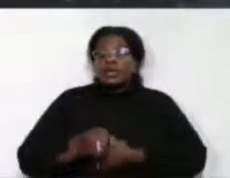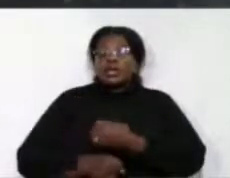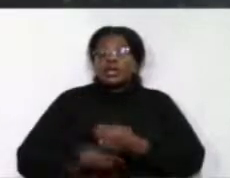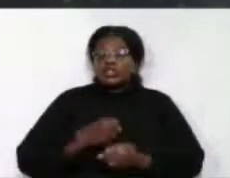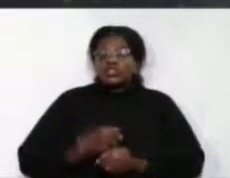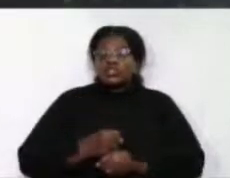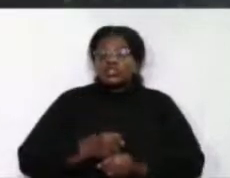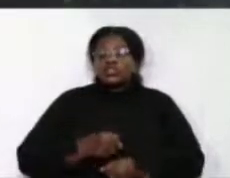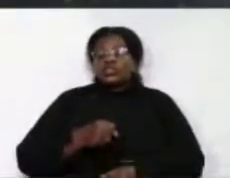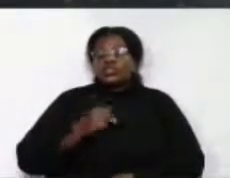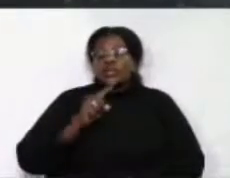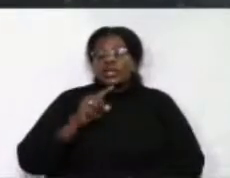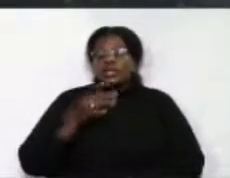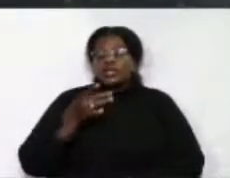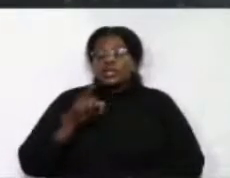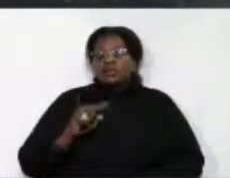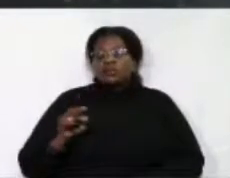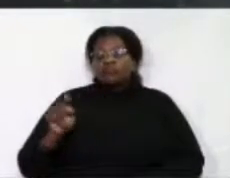supported,